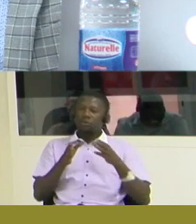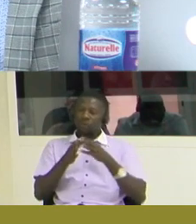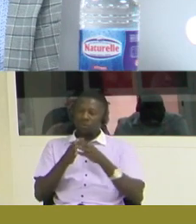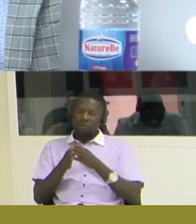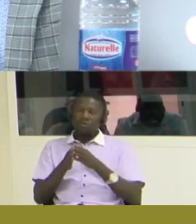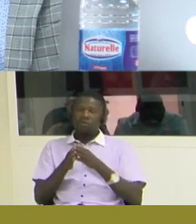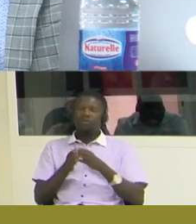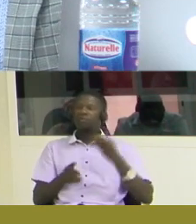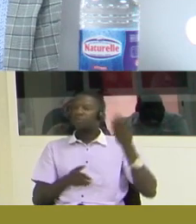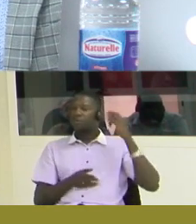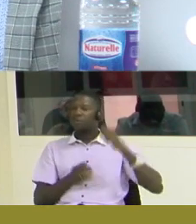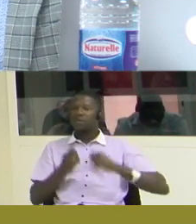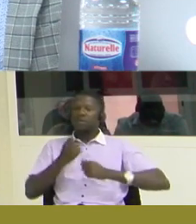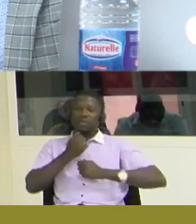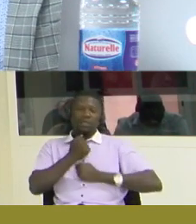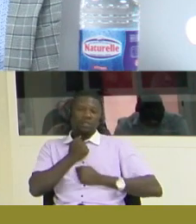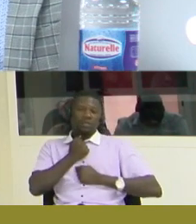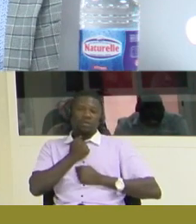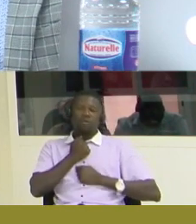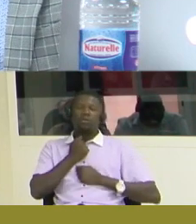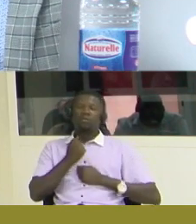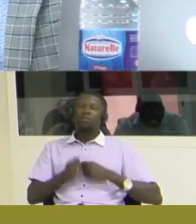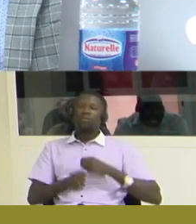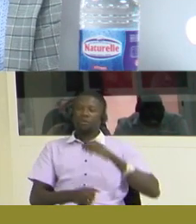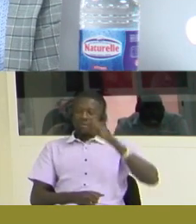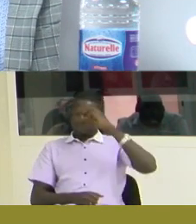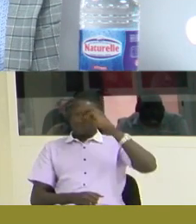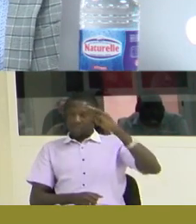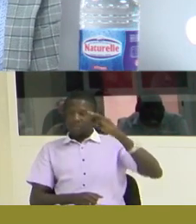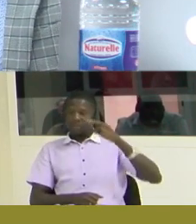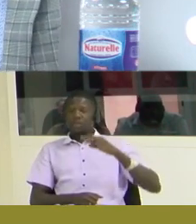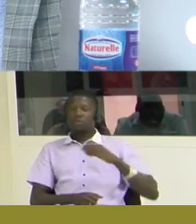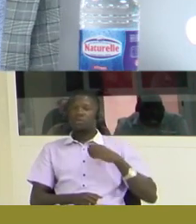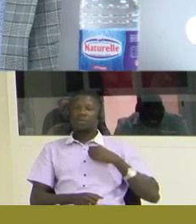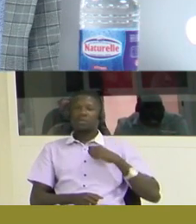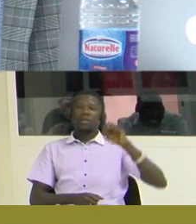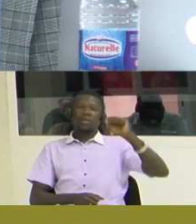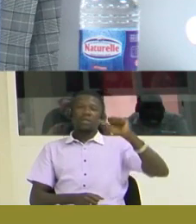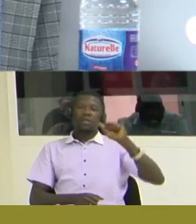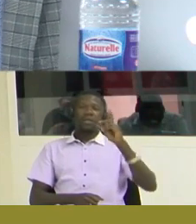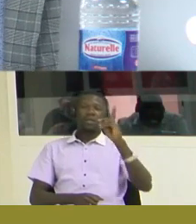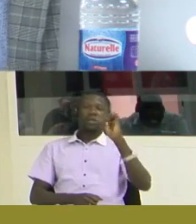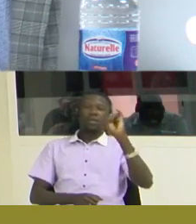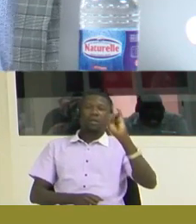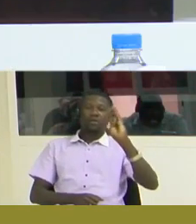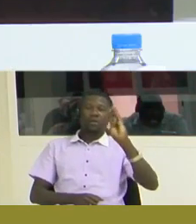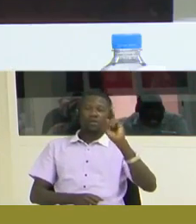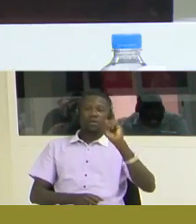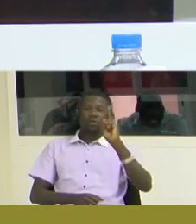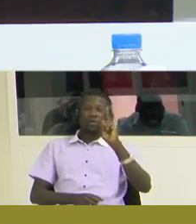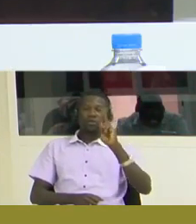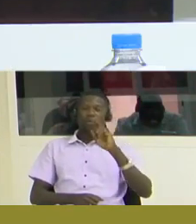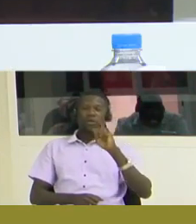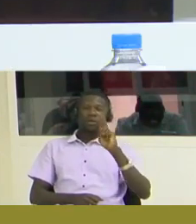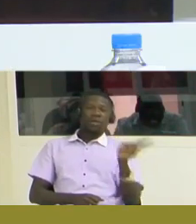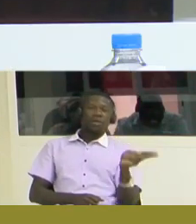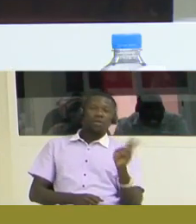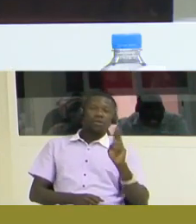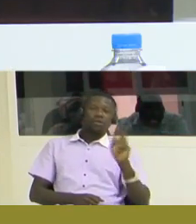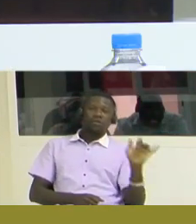minister Saud mr. sadhu bhai dura do you recall that yes I do